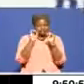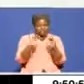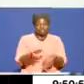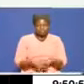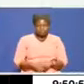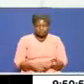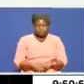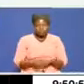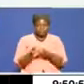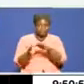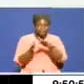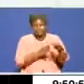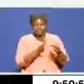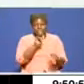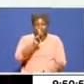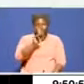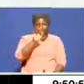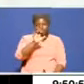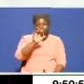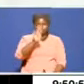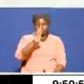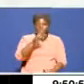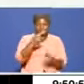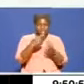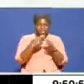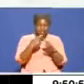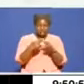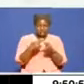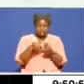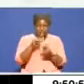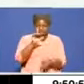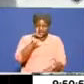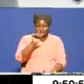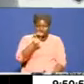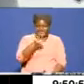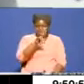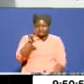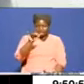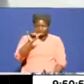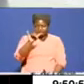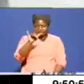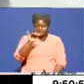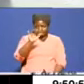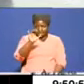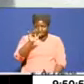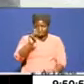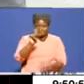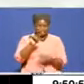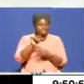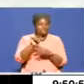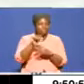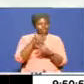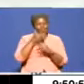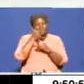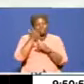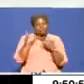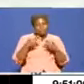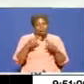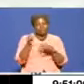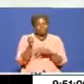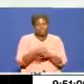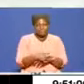Meanwhile, KCB talismanic forward Derek Otanga has been named June Premier League Player of the Month. Haikuwa rahisi